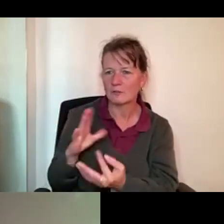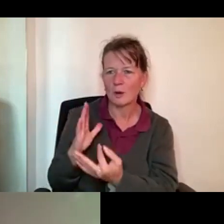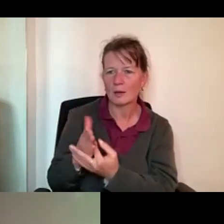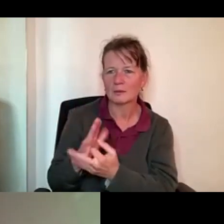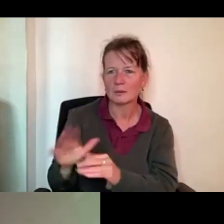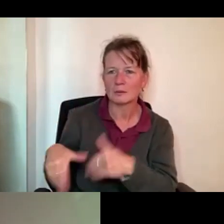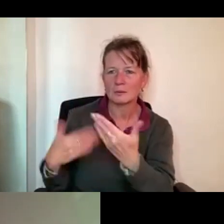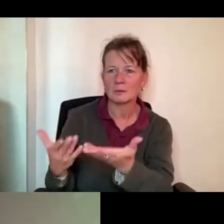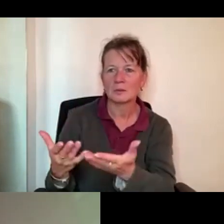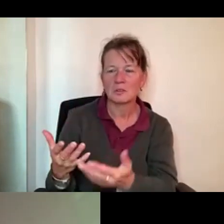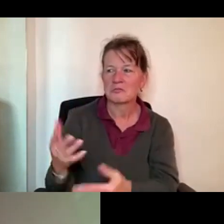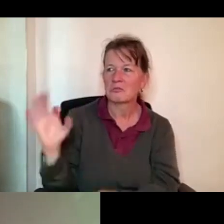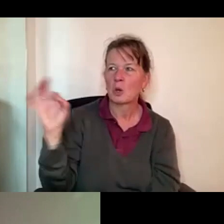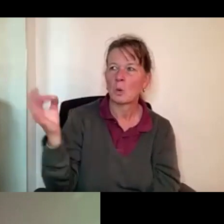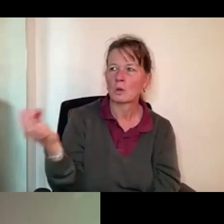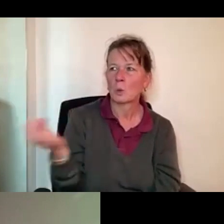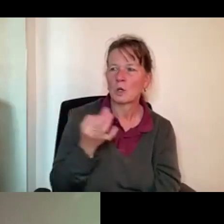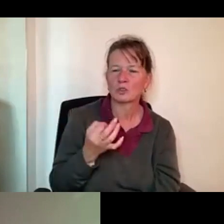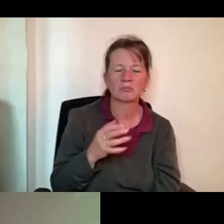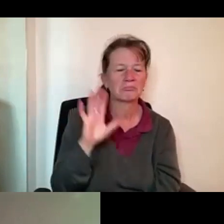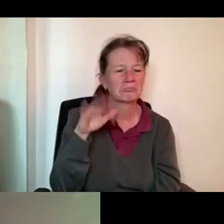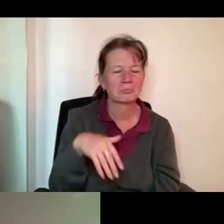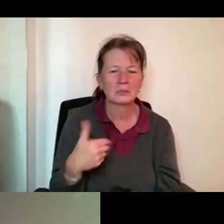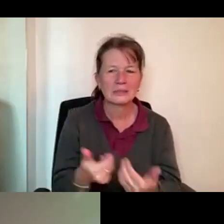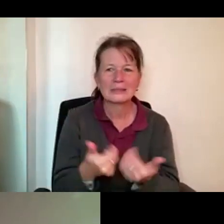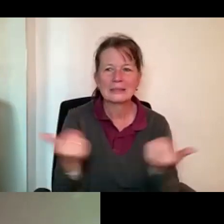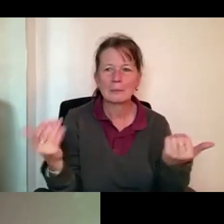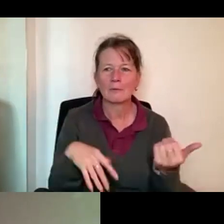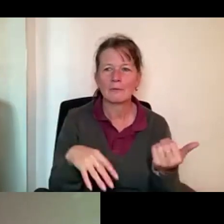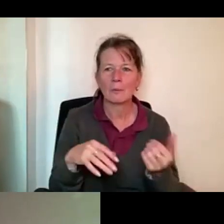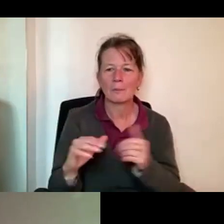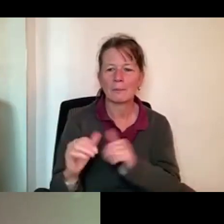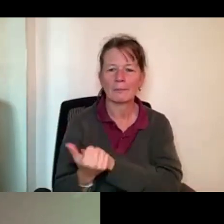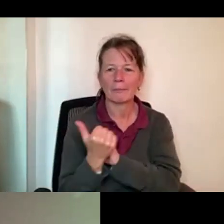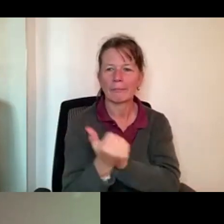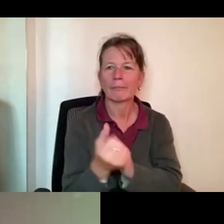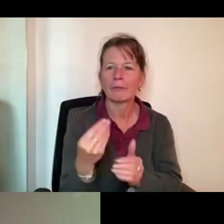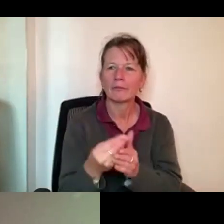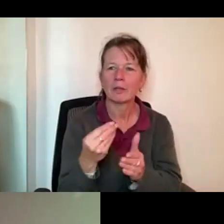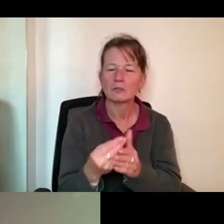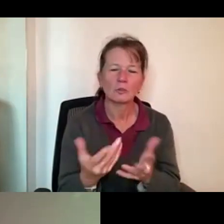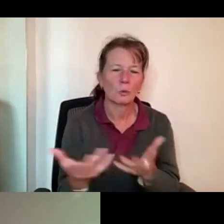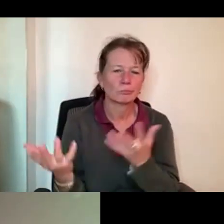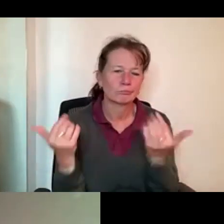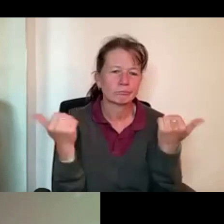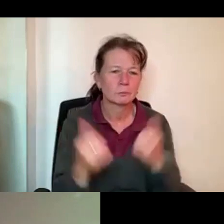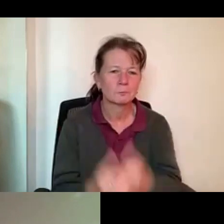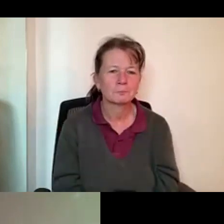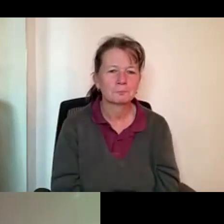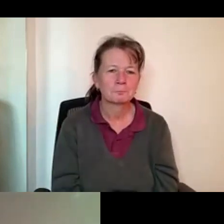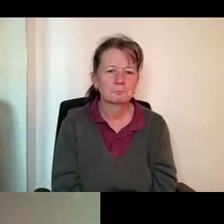wasn't queried separately from like the contingency. So like